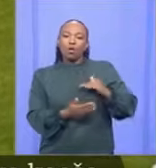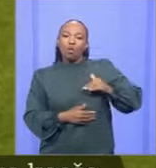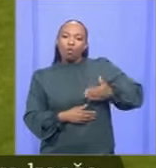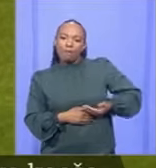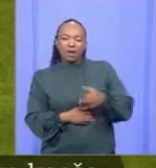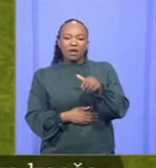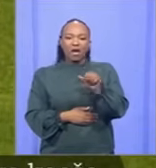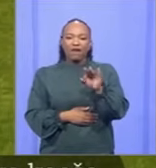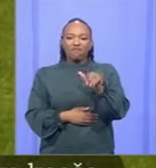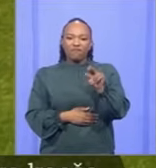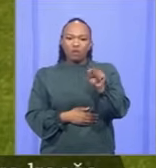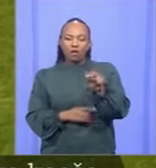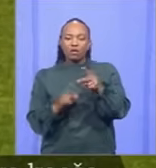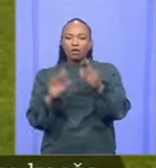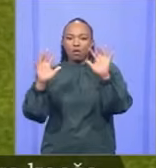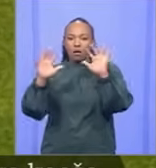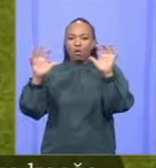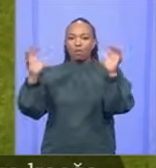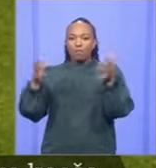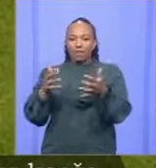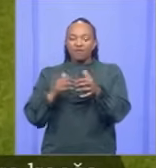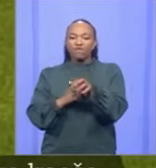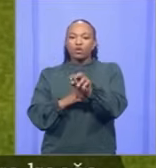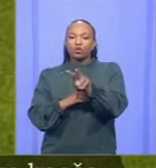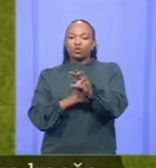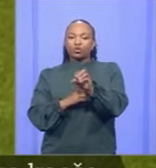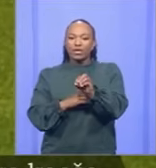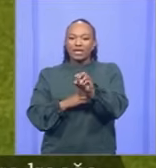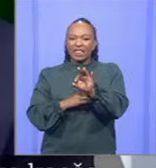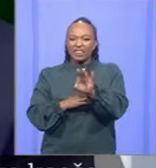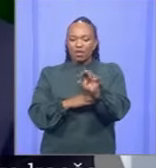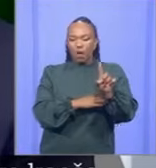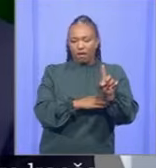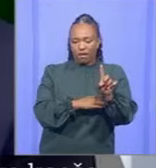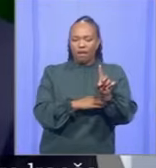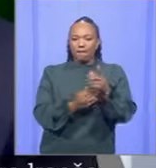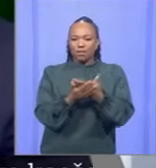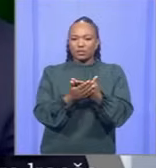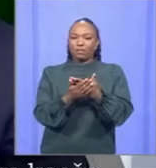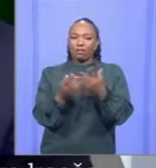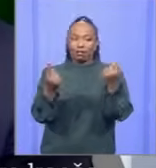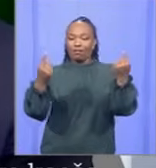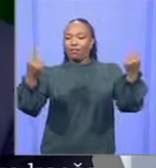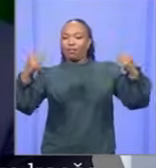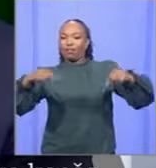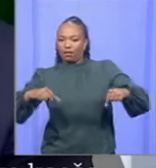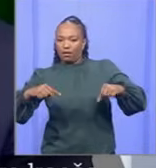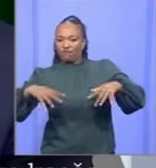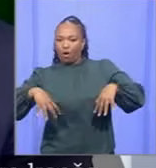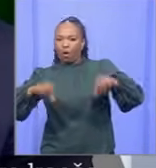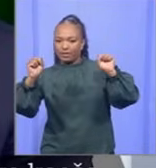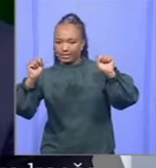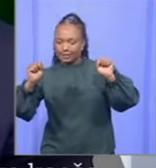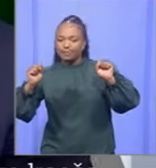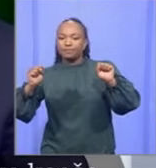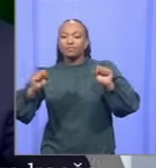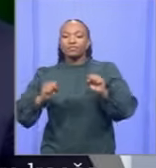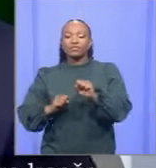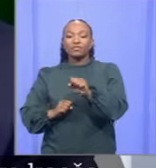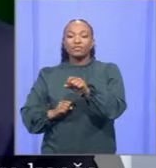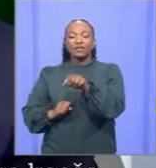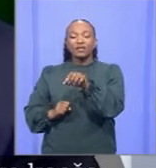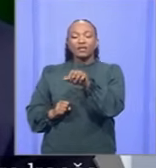tša mogopo wa lefase tša FIFA ka 2031. We are talking to CAF to host the African Cup of Nations so